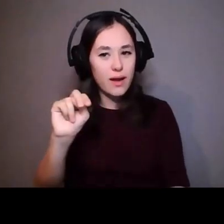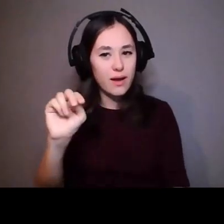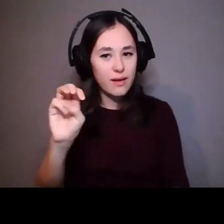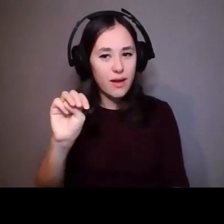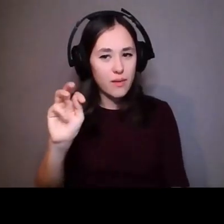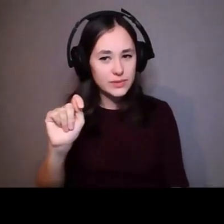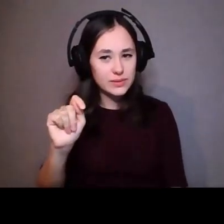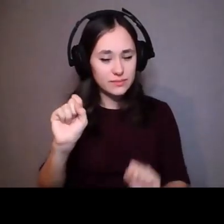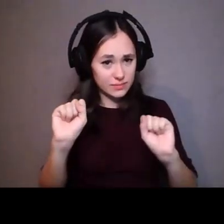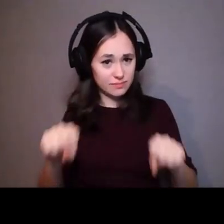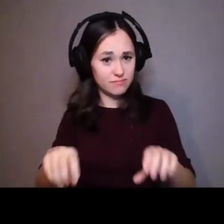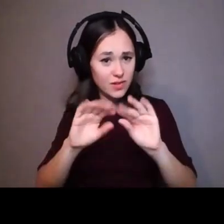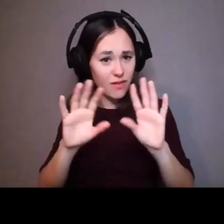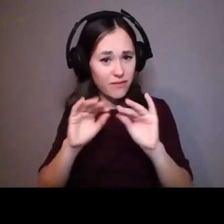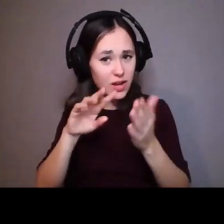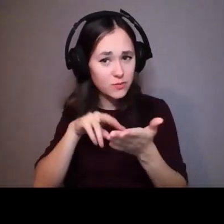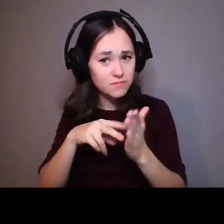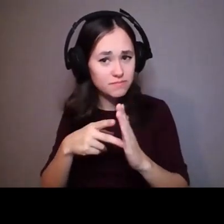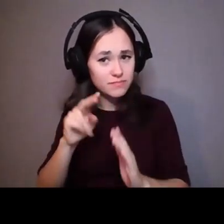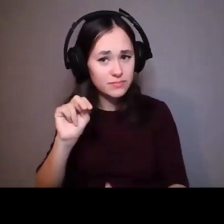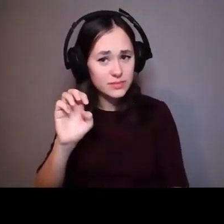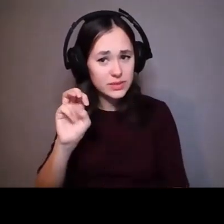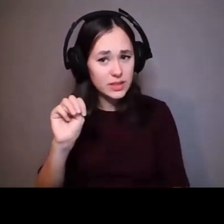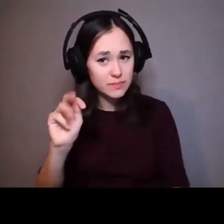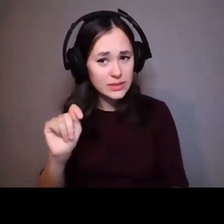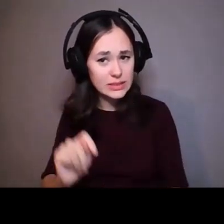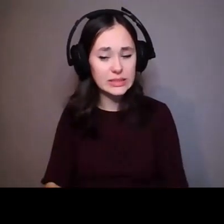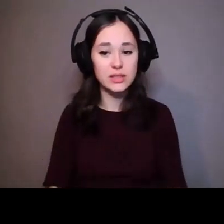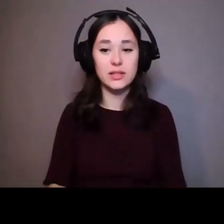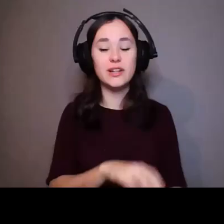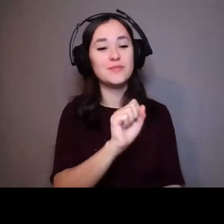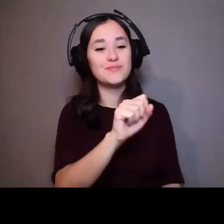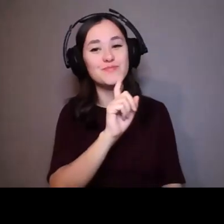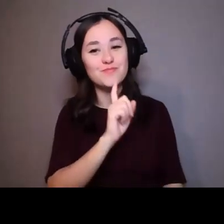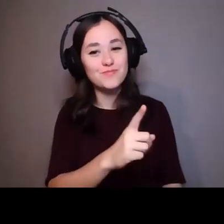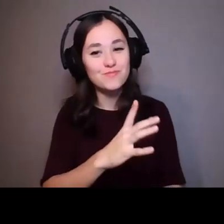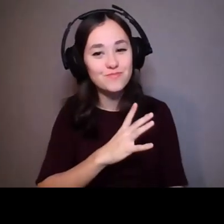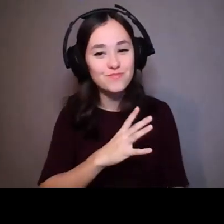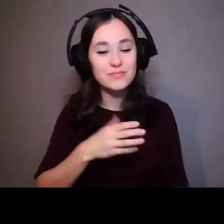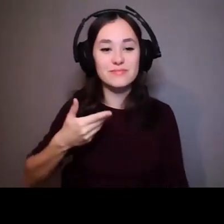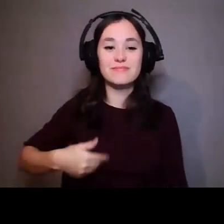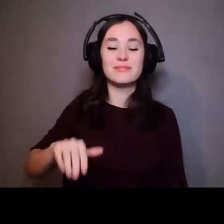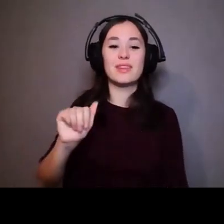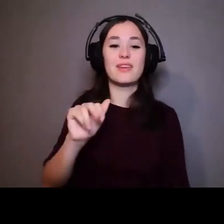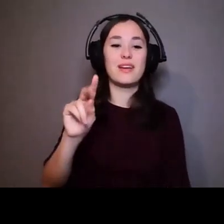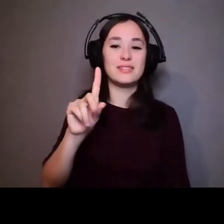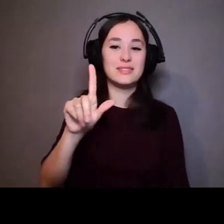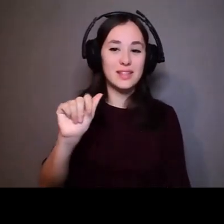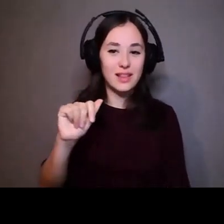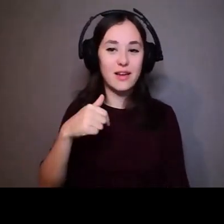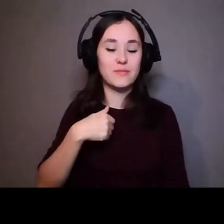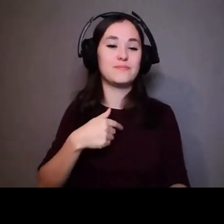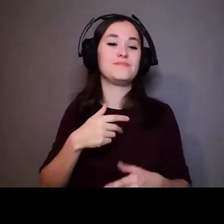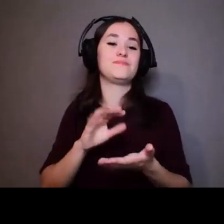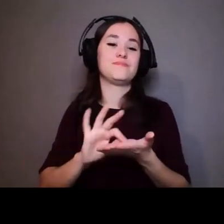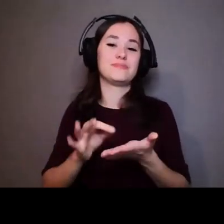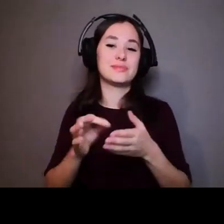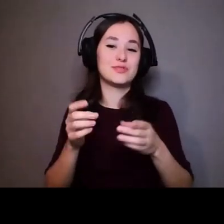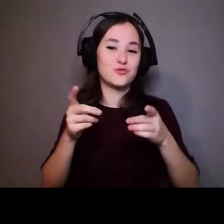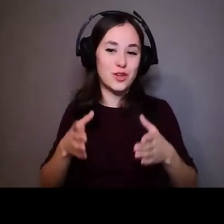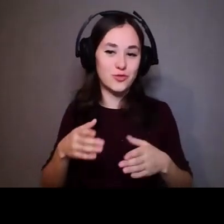could clarify what that is. Sure, thanks. This is Adela Flores-Brennan, Medicaid Director at the